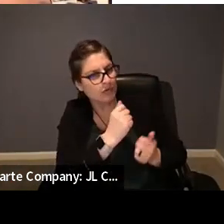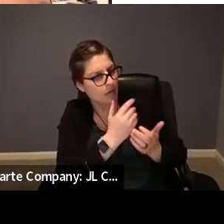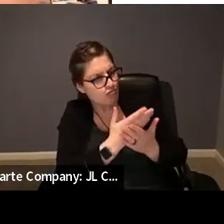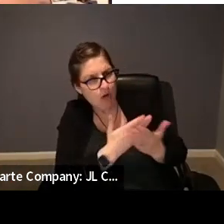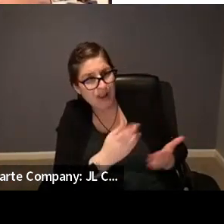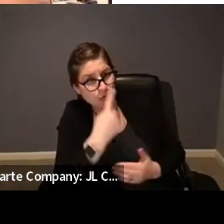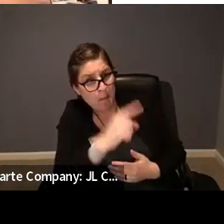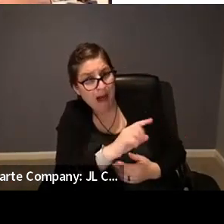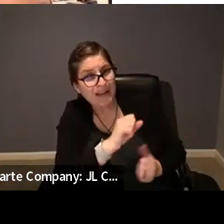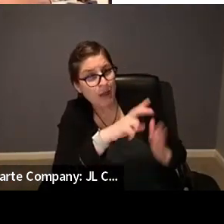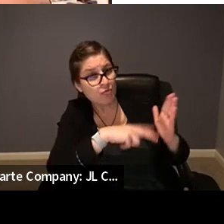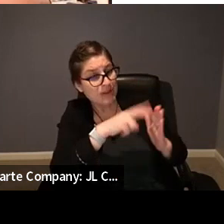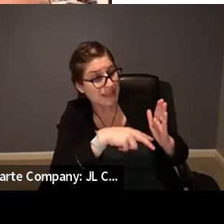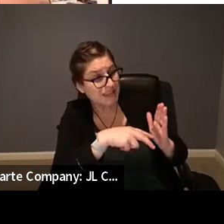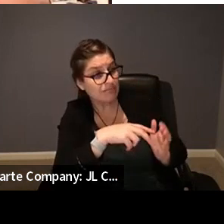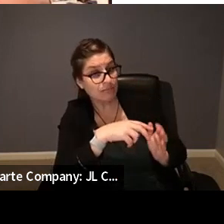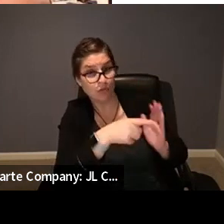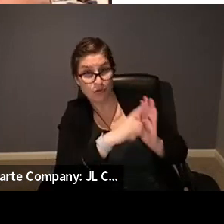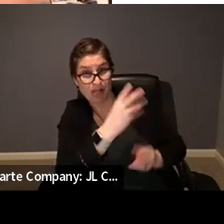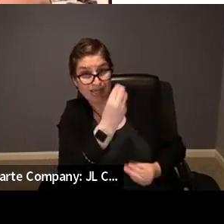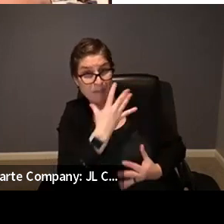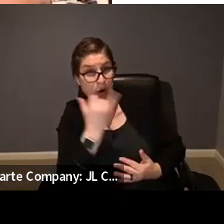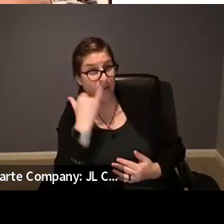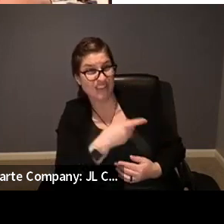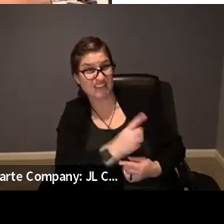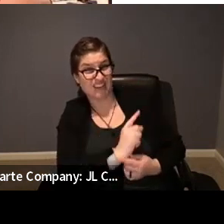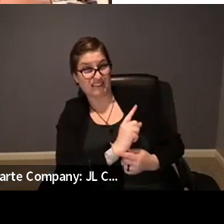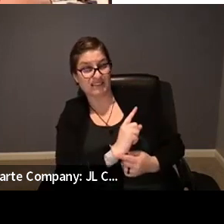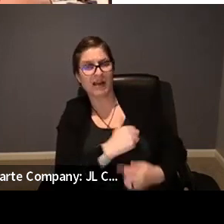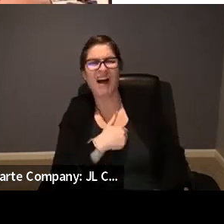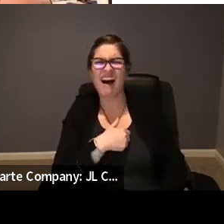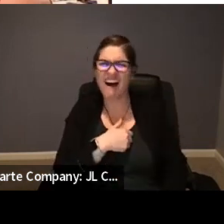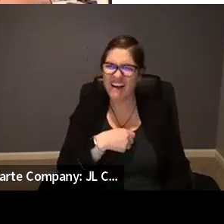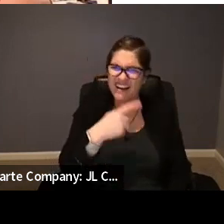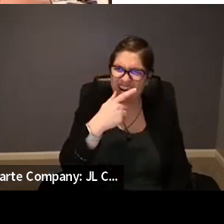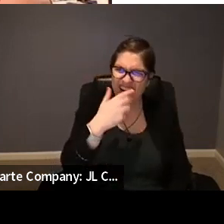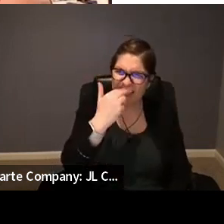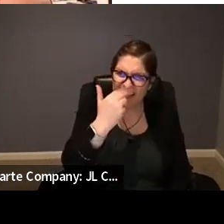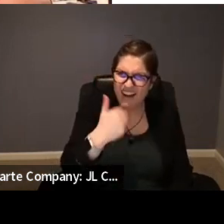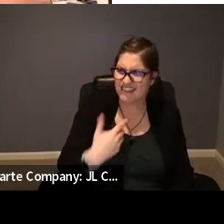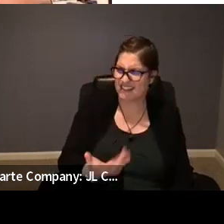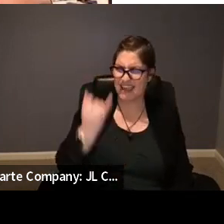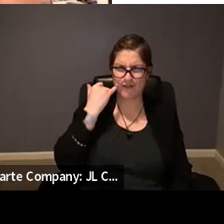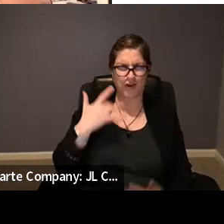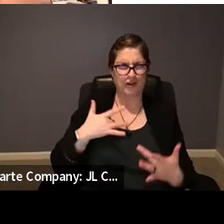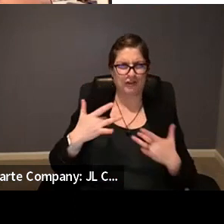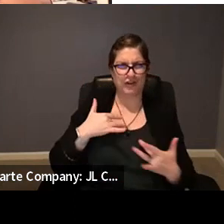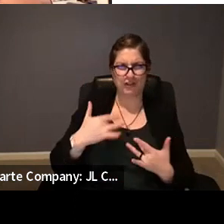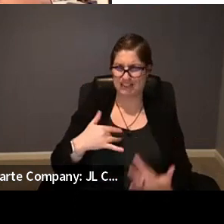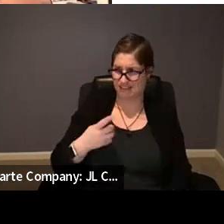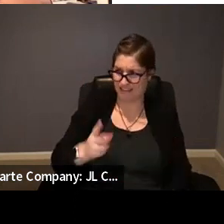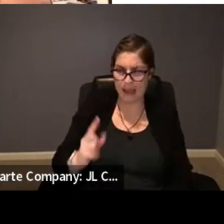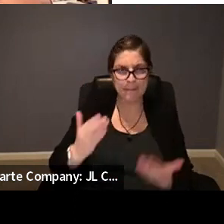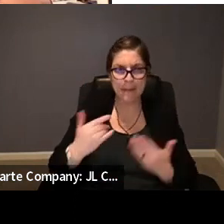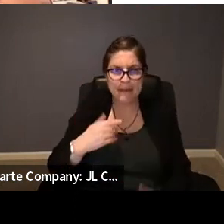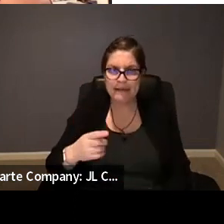read my review and let me know if it's offensive? Which is always funny to me because I'm like, well, if you worry that it's offensive, maybe you shouldn't be